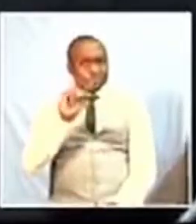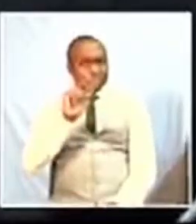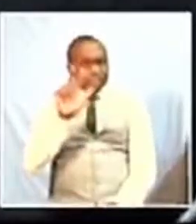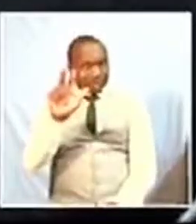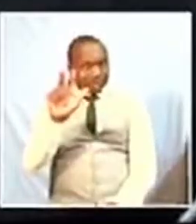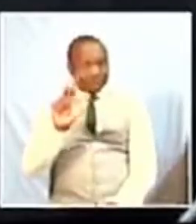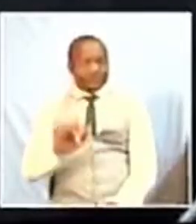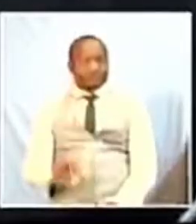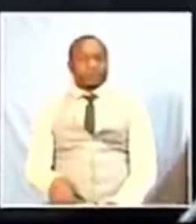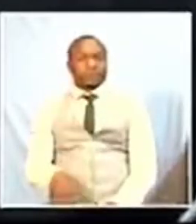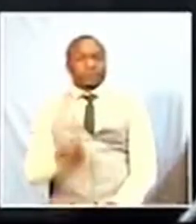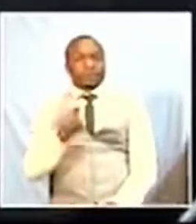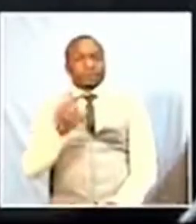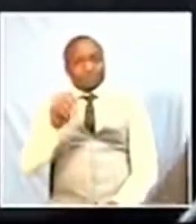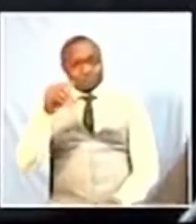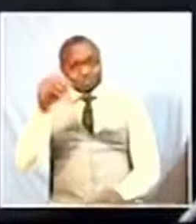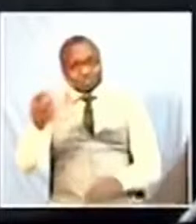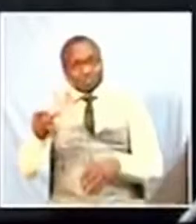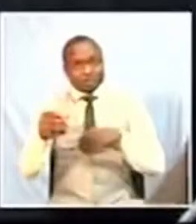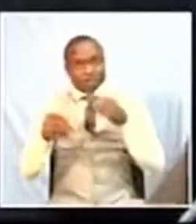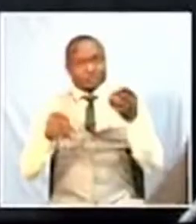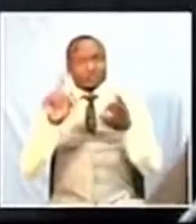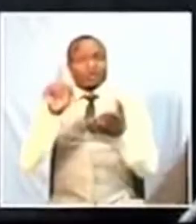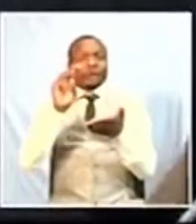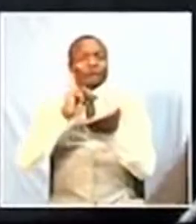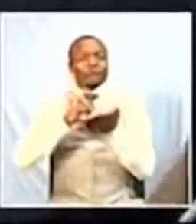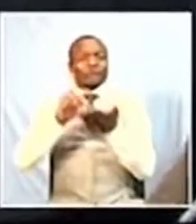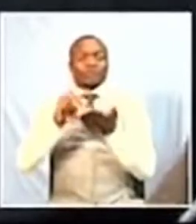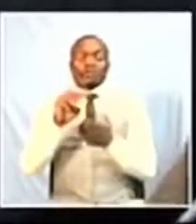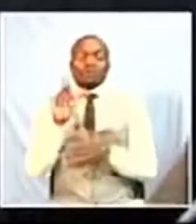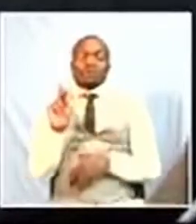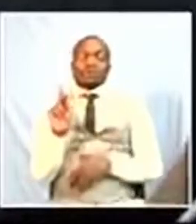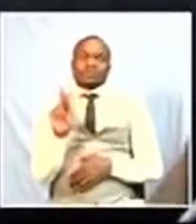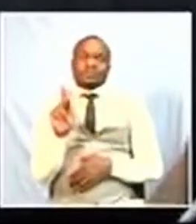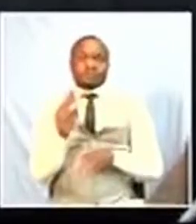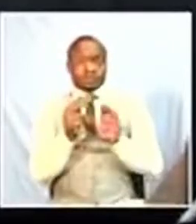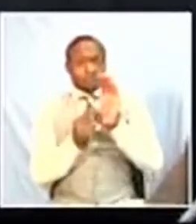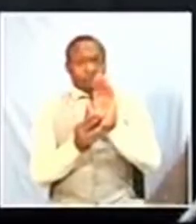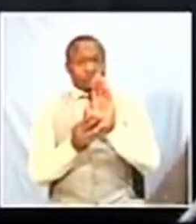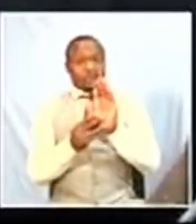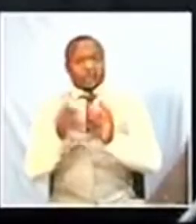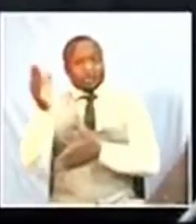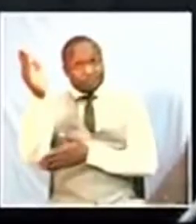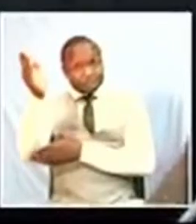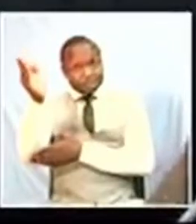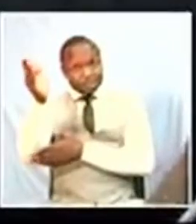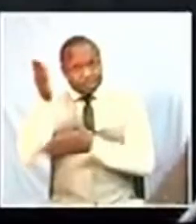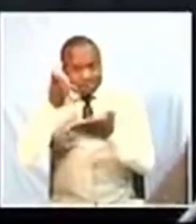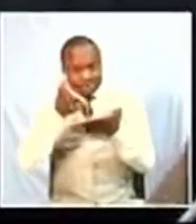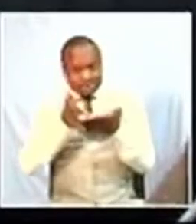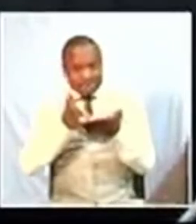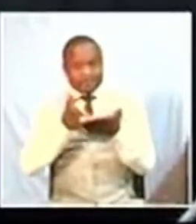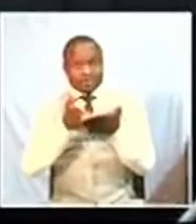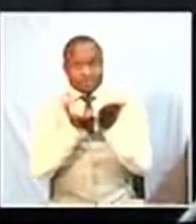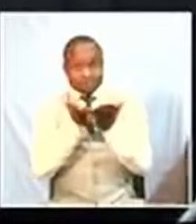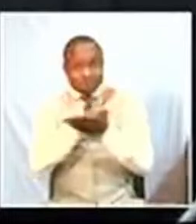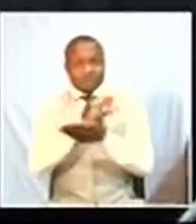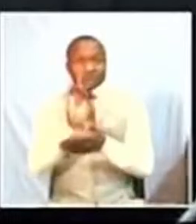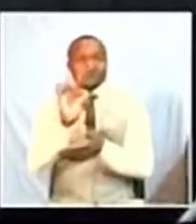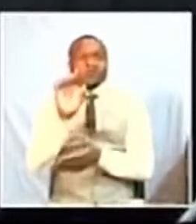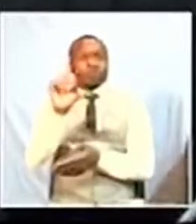2023 you spent 1 million kwacha as detailed in your presentation here on page 9. You